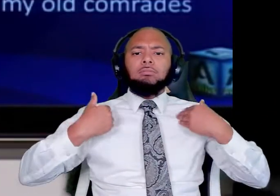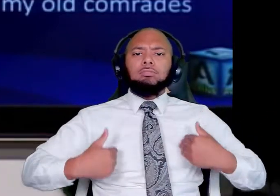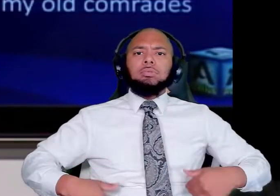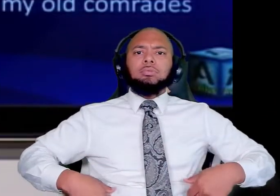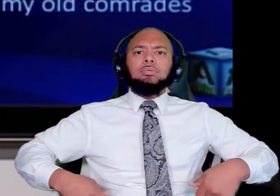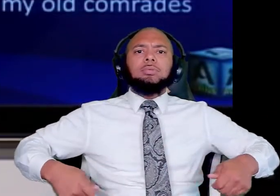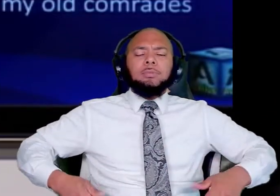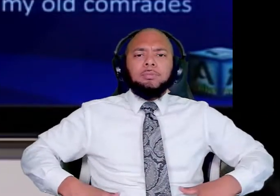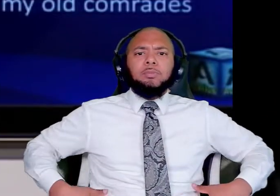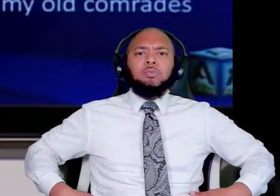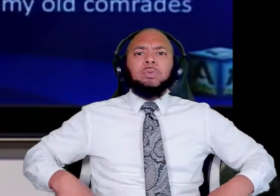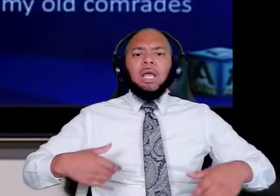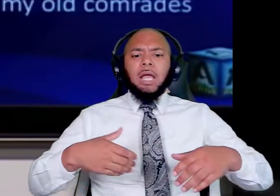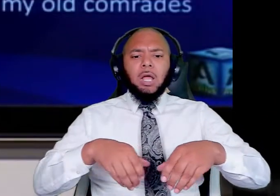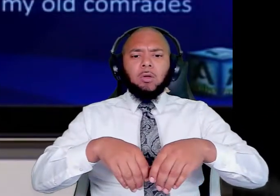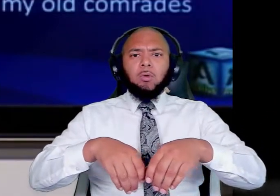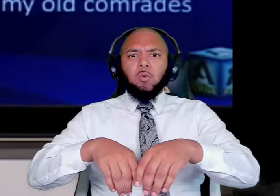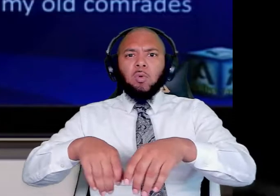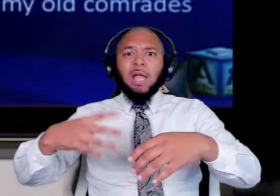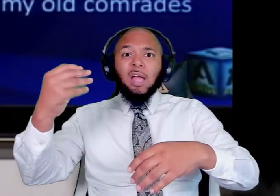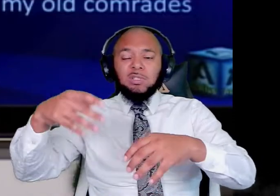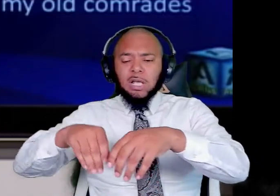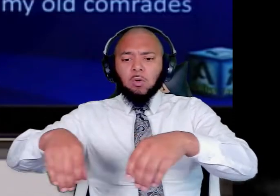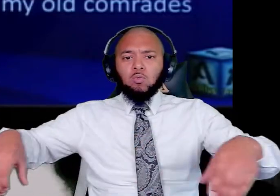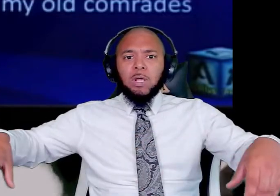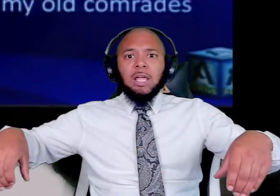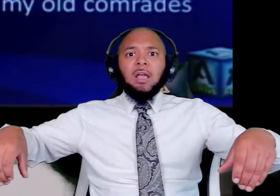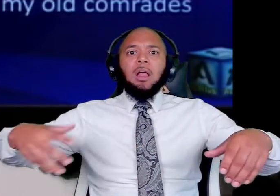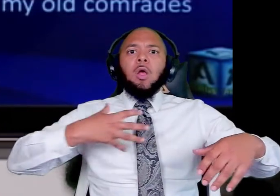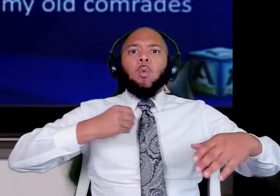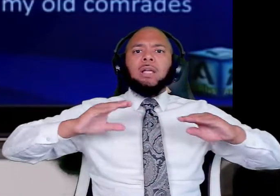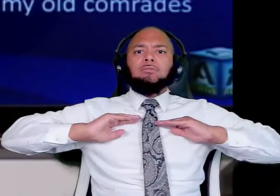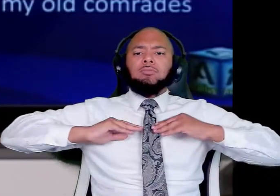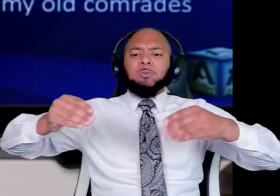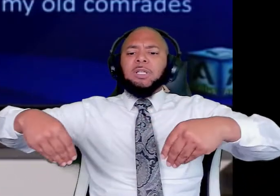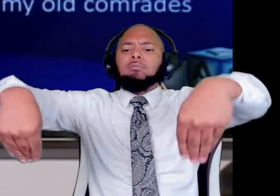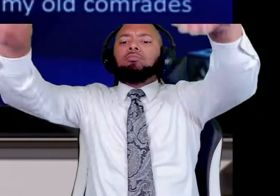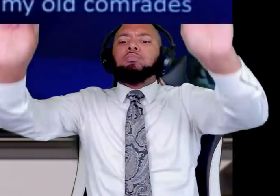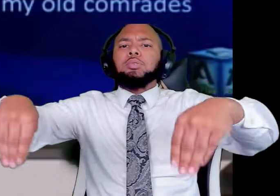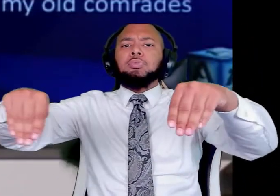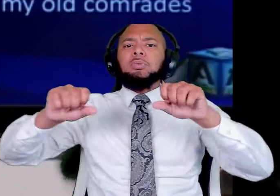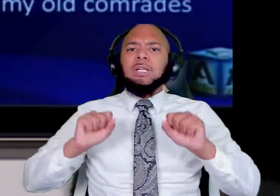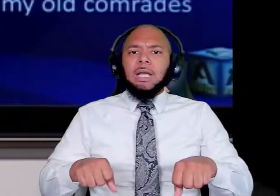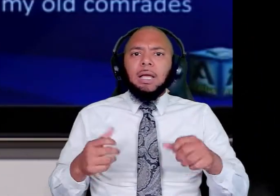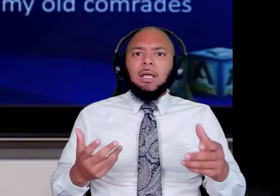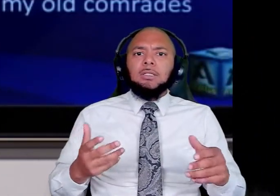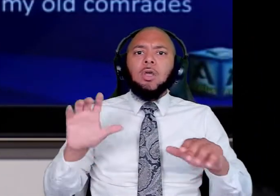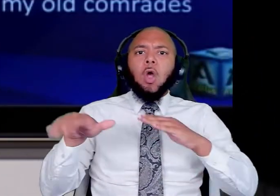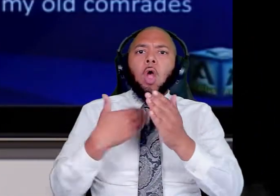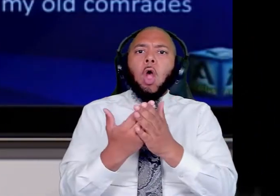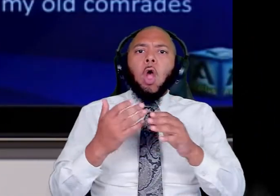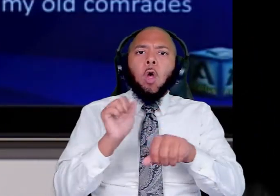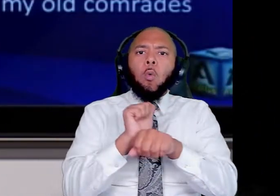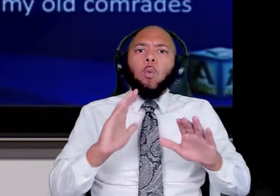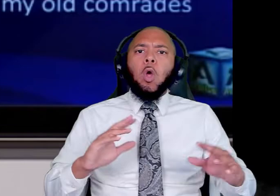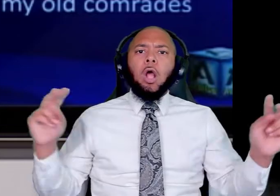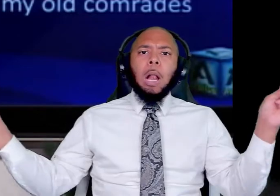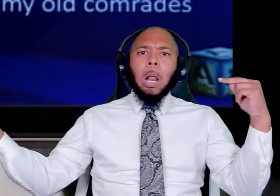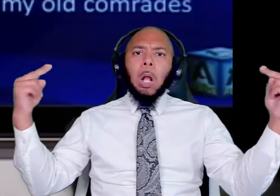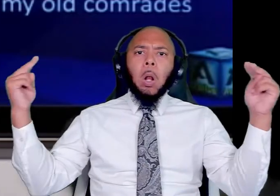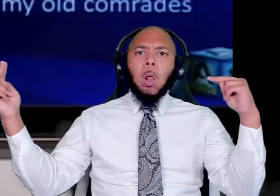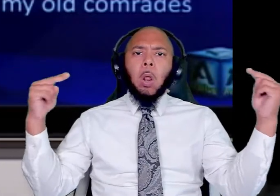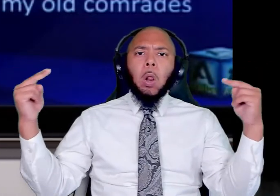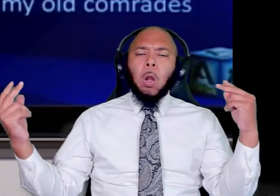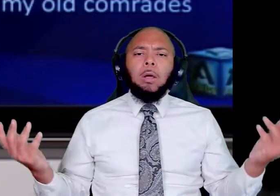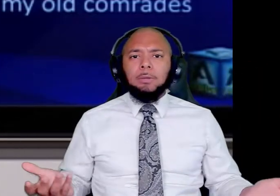side where all my old comrades could see me. What do you learn about him from this? Is he a shy